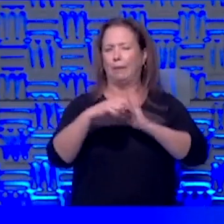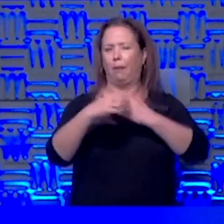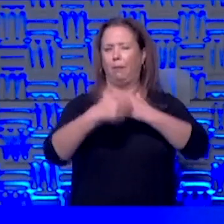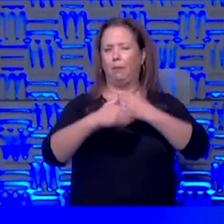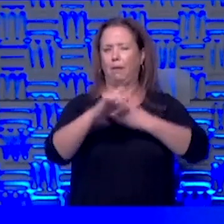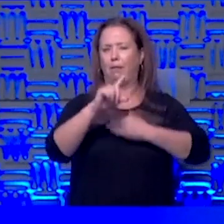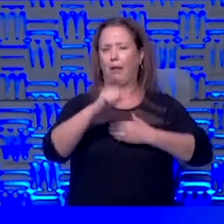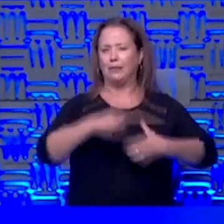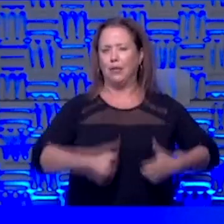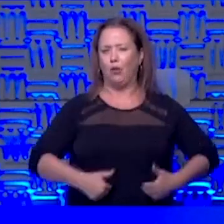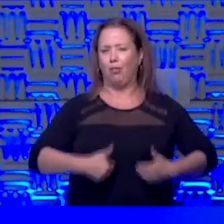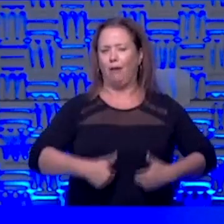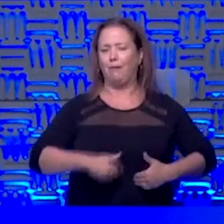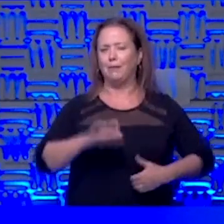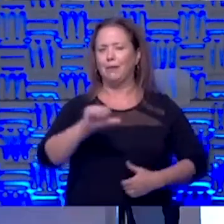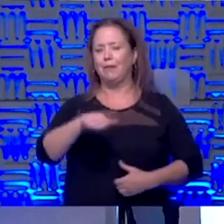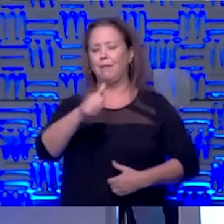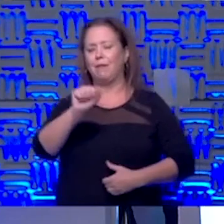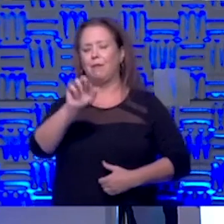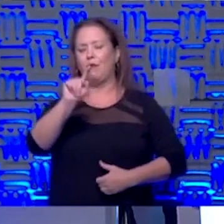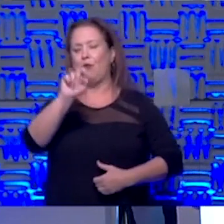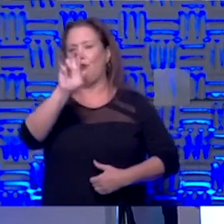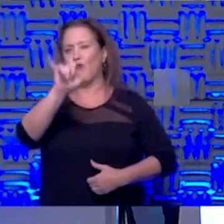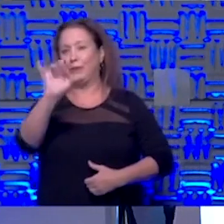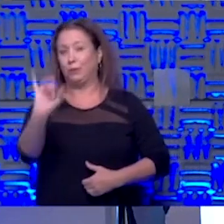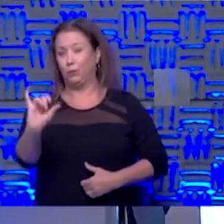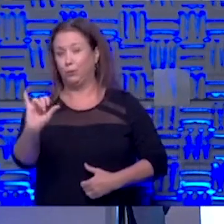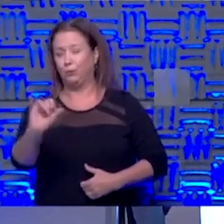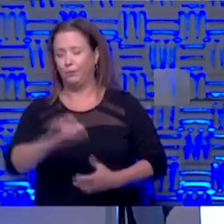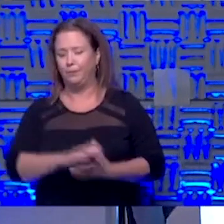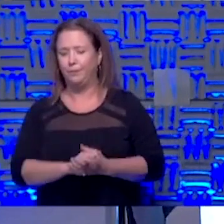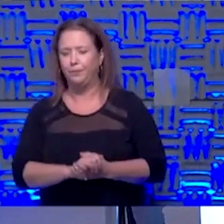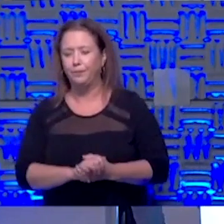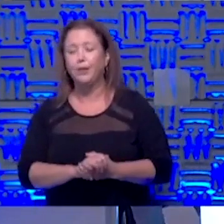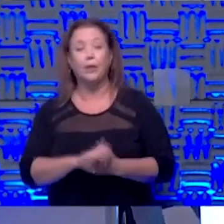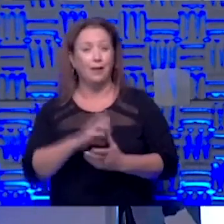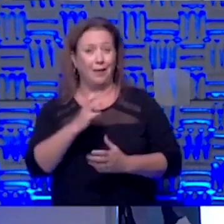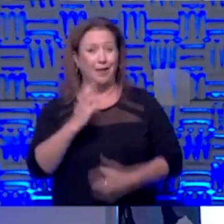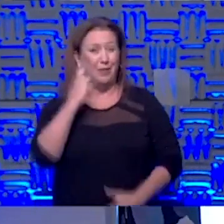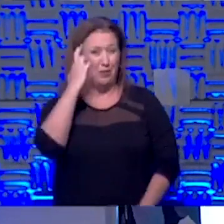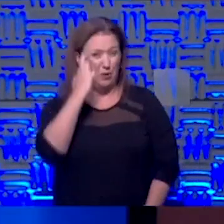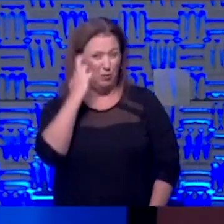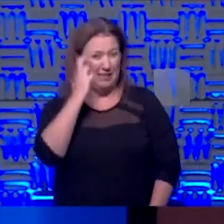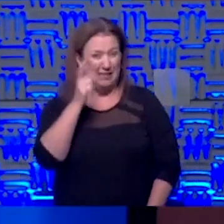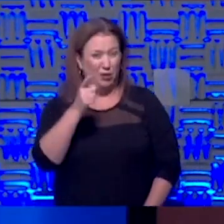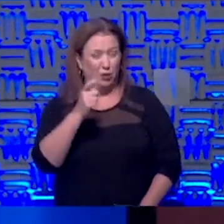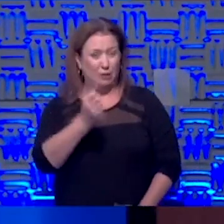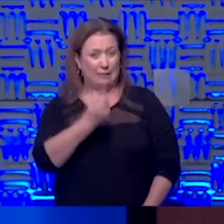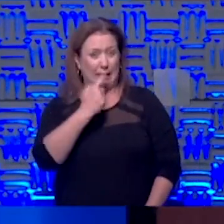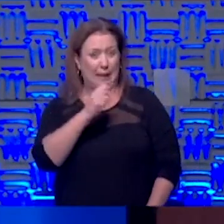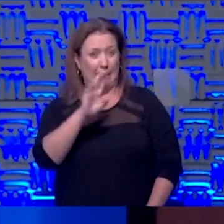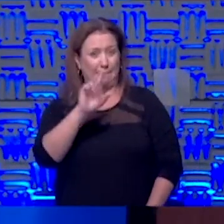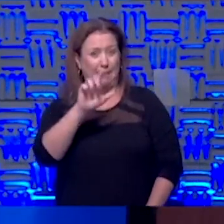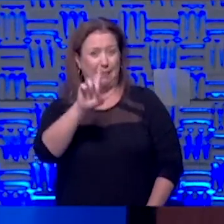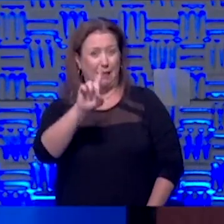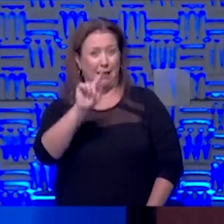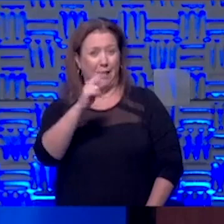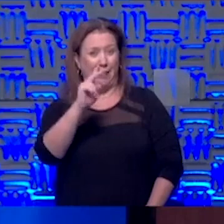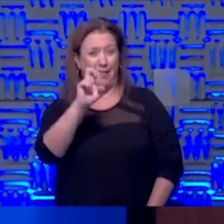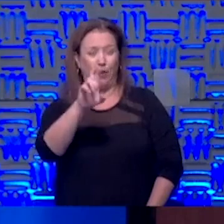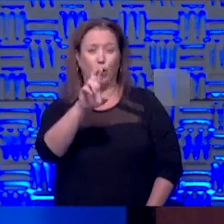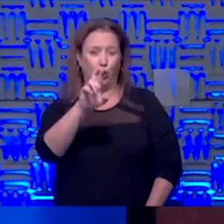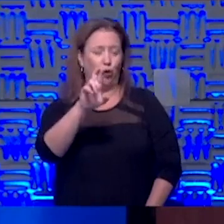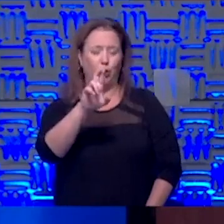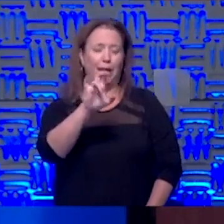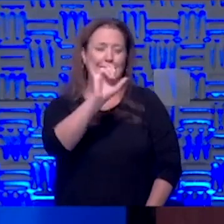other arteries as well. One of the challenges, though, will be that there's a reason you're on a blood thinner, Right. and the reason you're on the blood thinner is probably